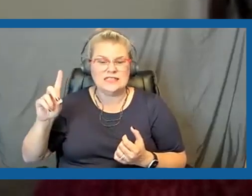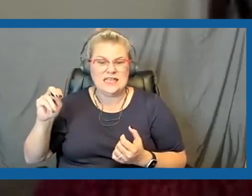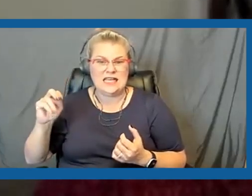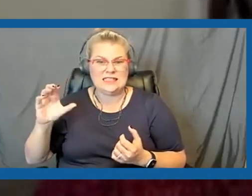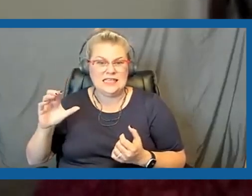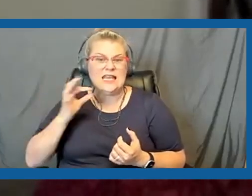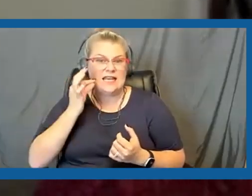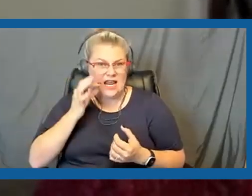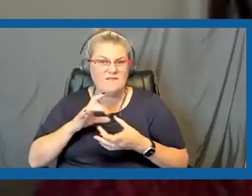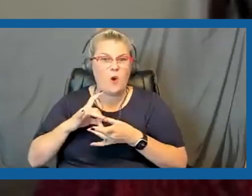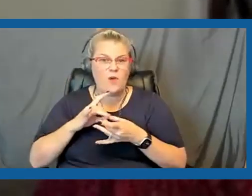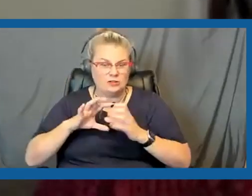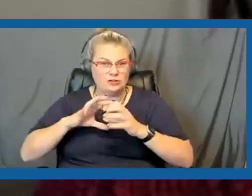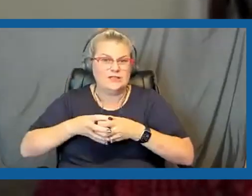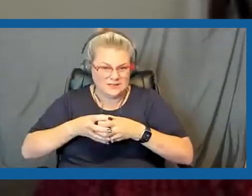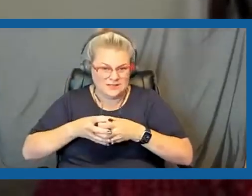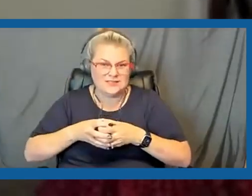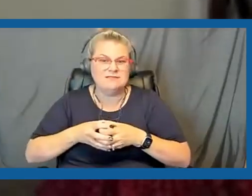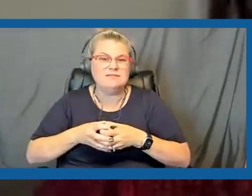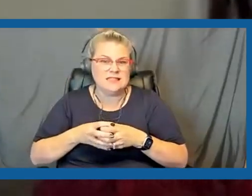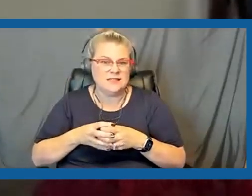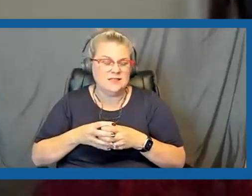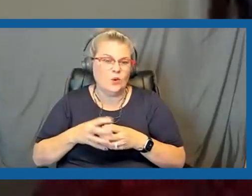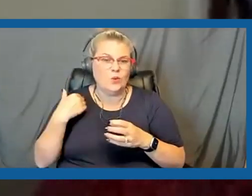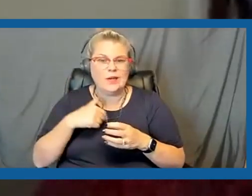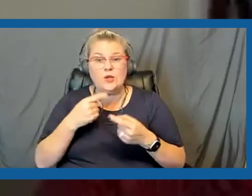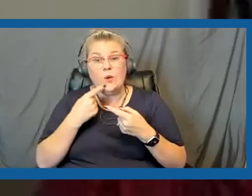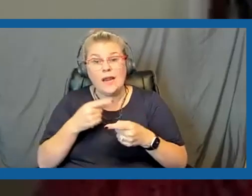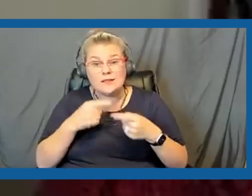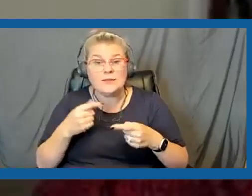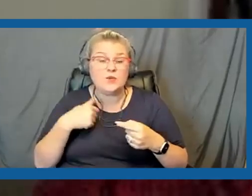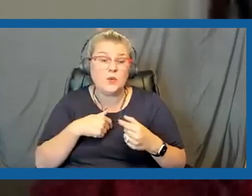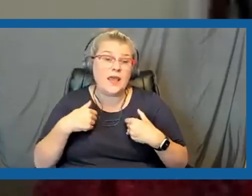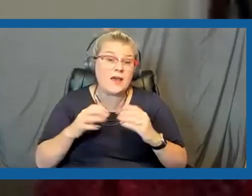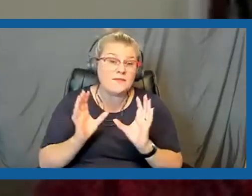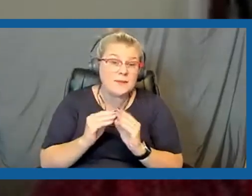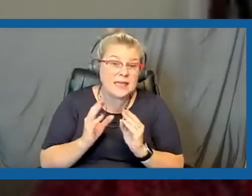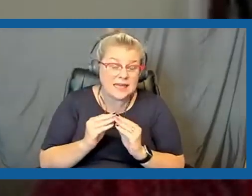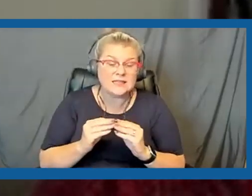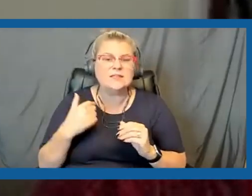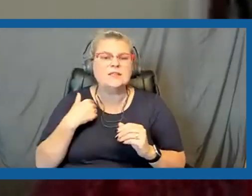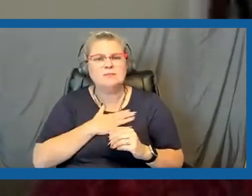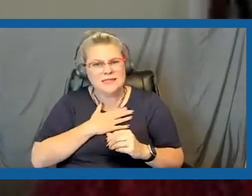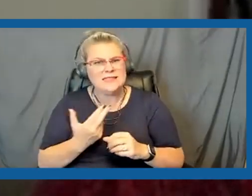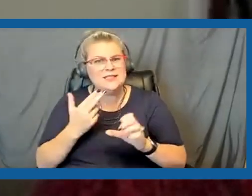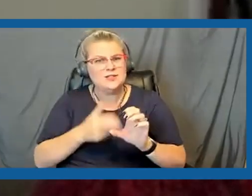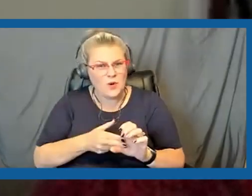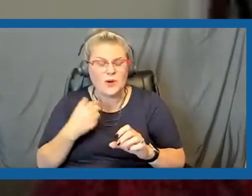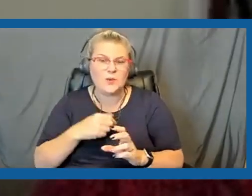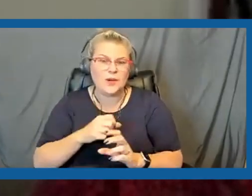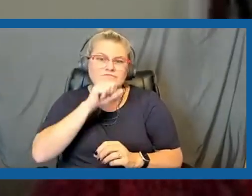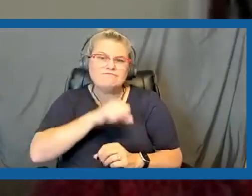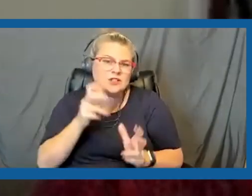Coalition's email listserv. We do announcements, we hold meetings. Please do join. We love to hear